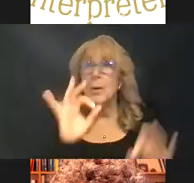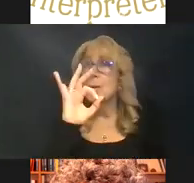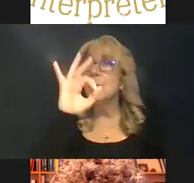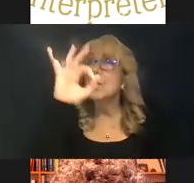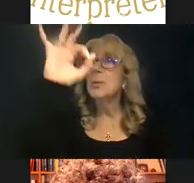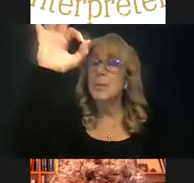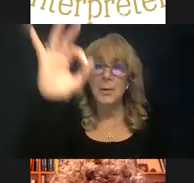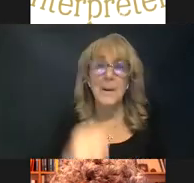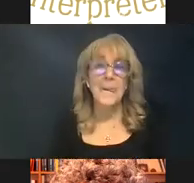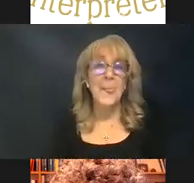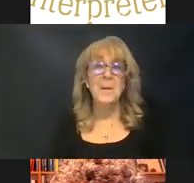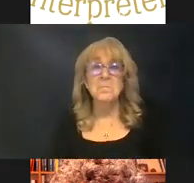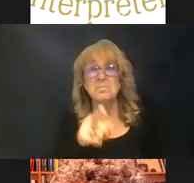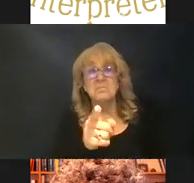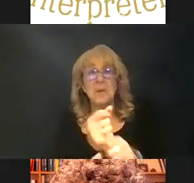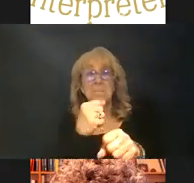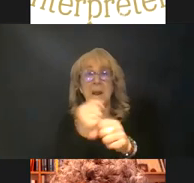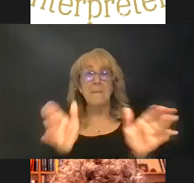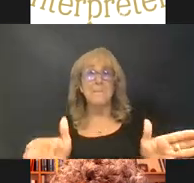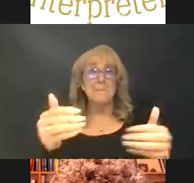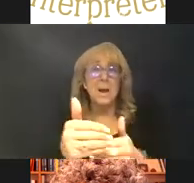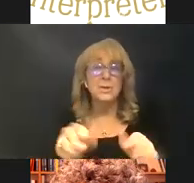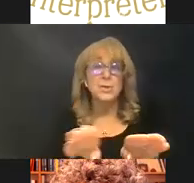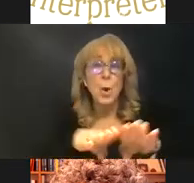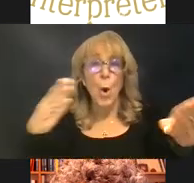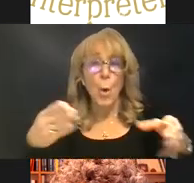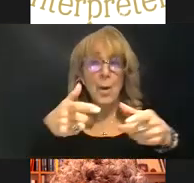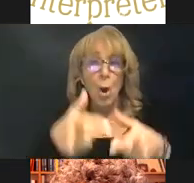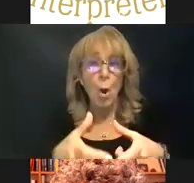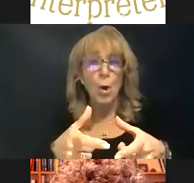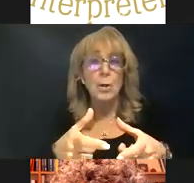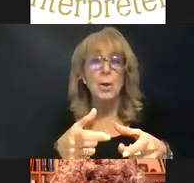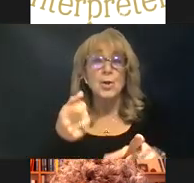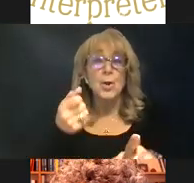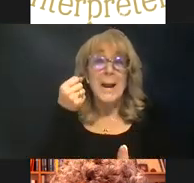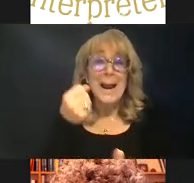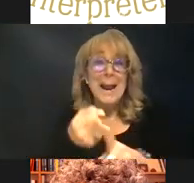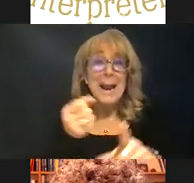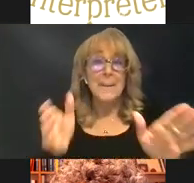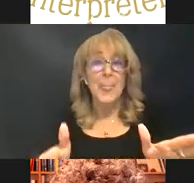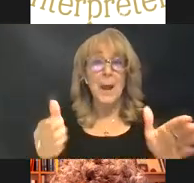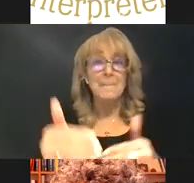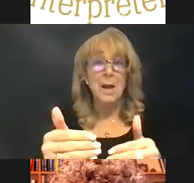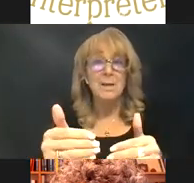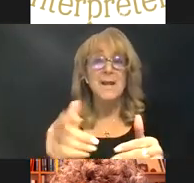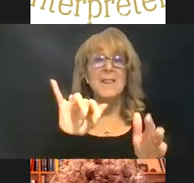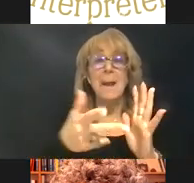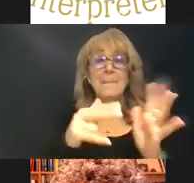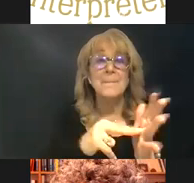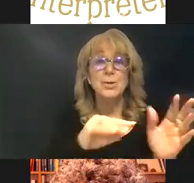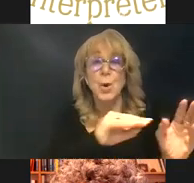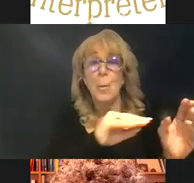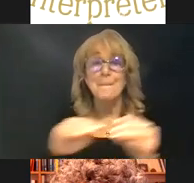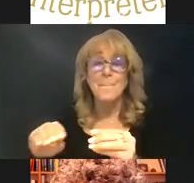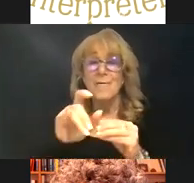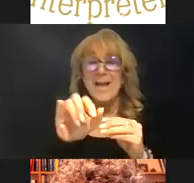your house. You make a box, you open a hole, and when you hit the box, you move the air that is inside the box. A vortex